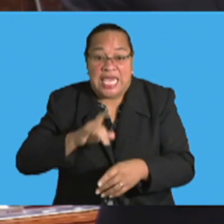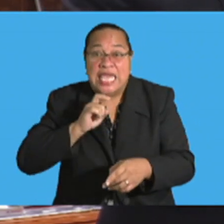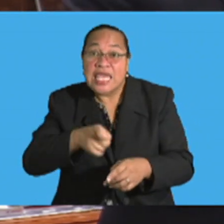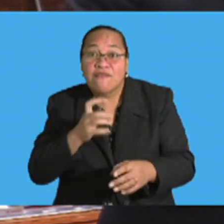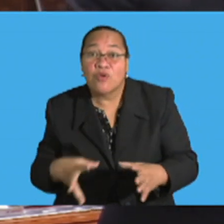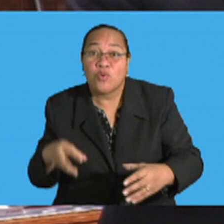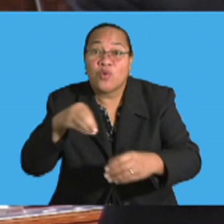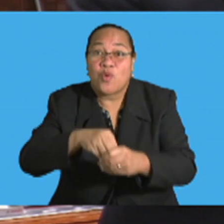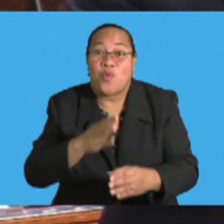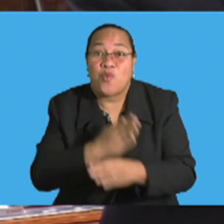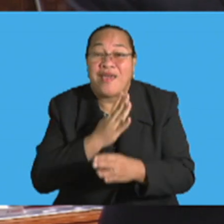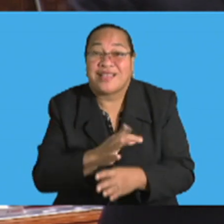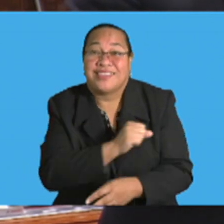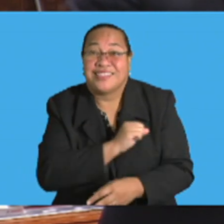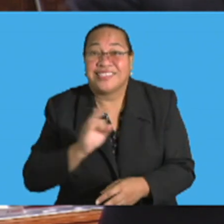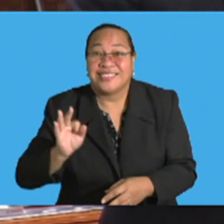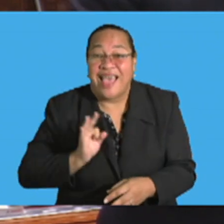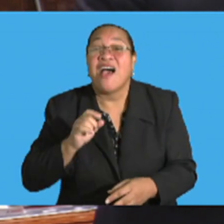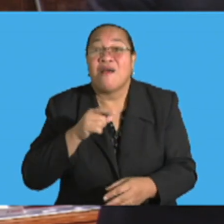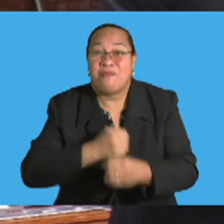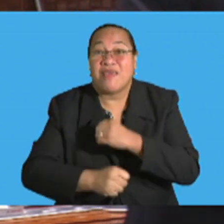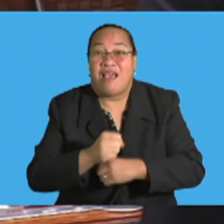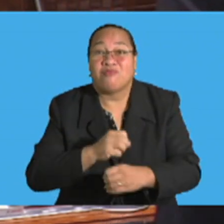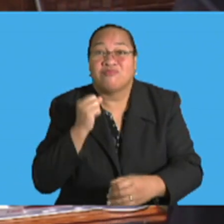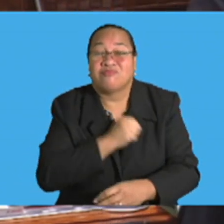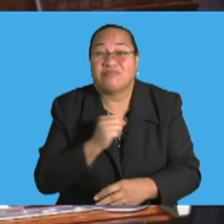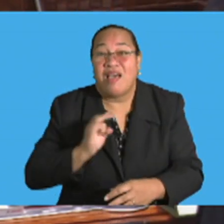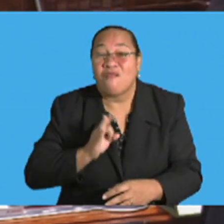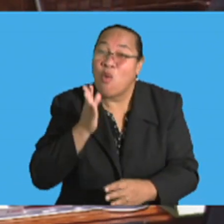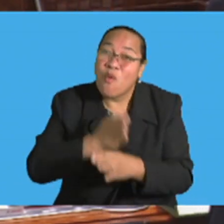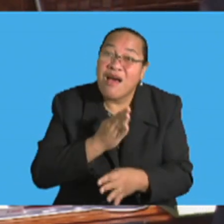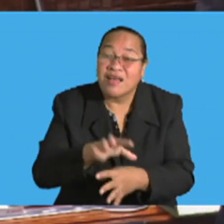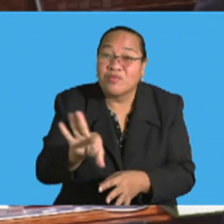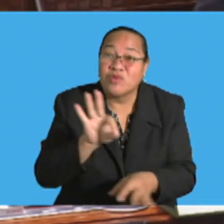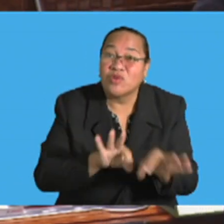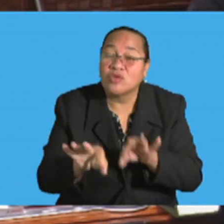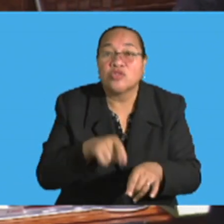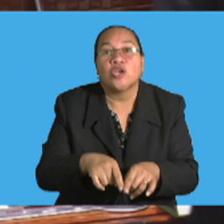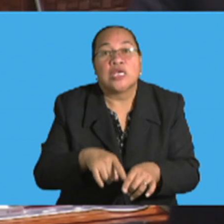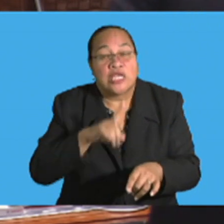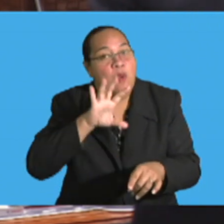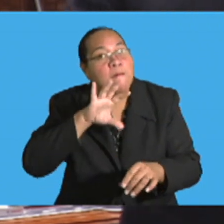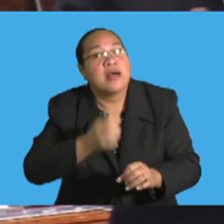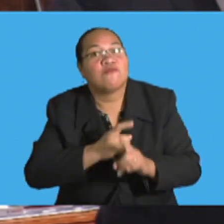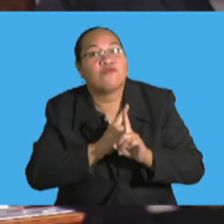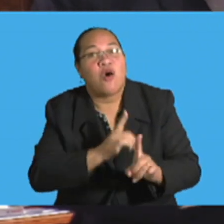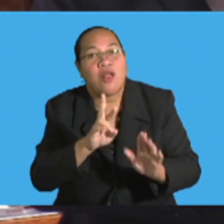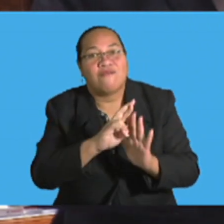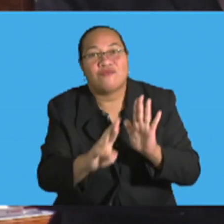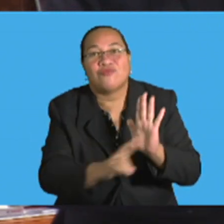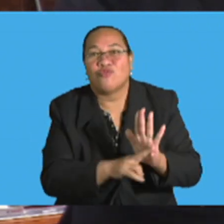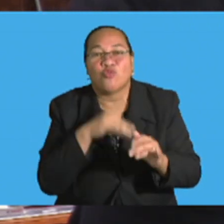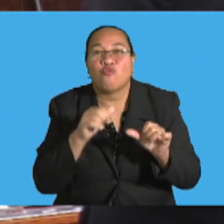criminally responsible and culpable. So again, Mr. Speaker, so, this kind of sort of, obscurantism that